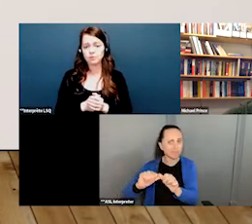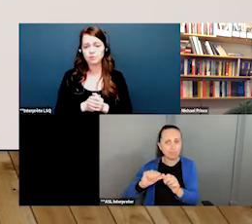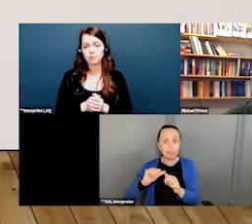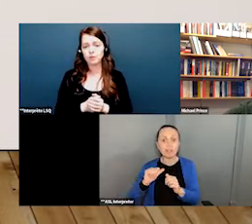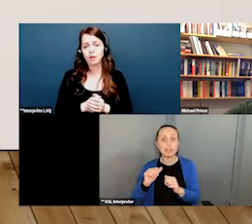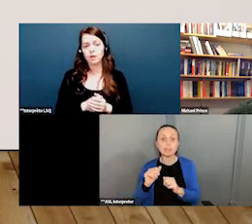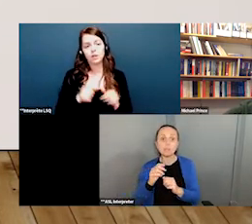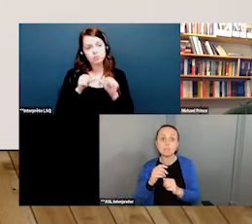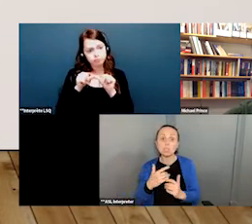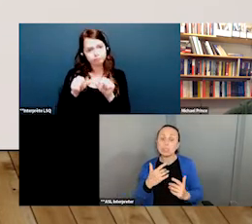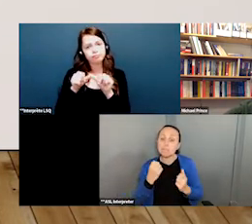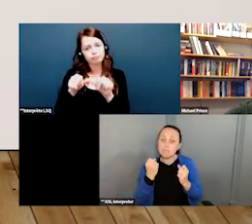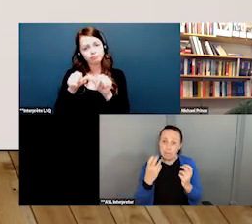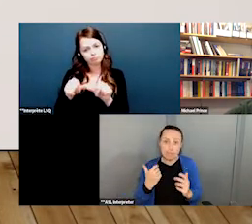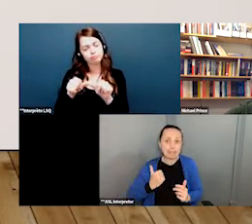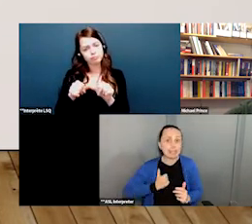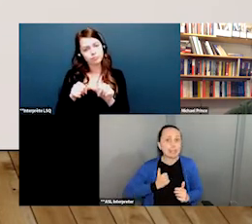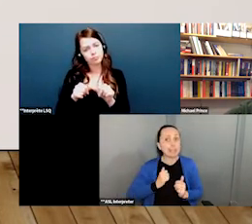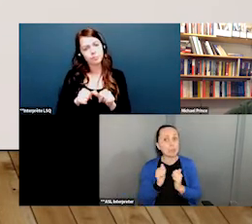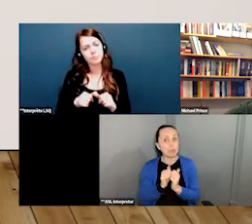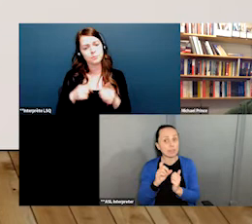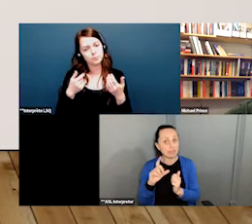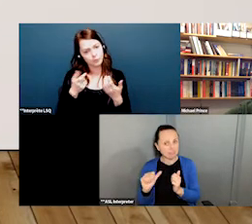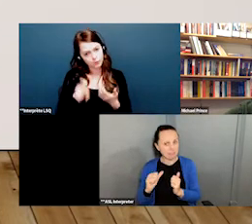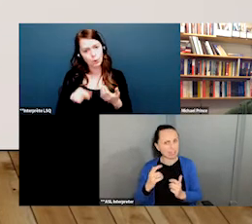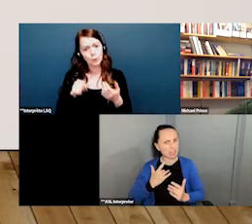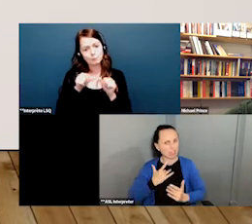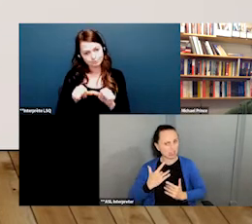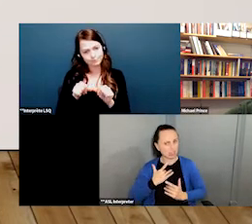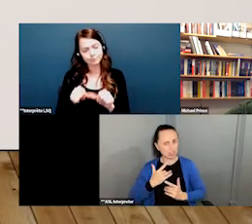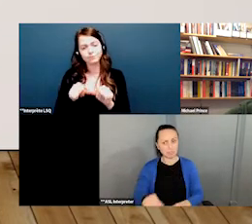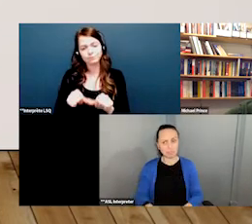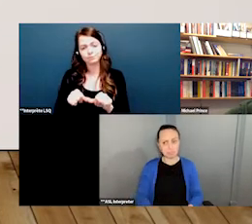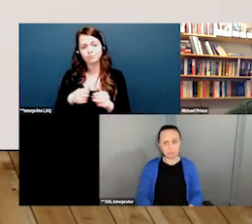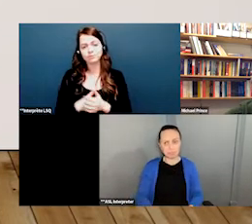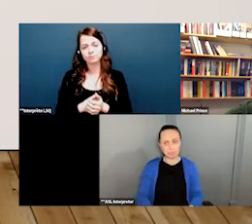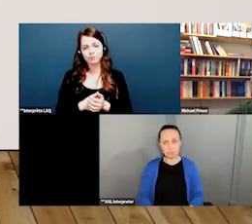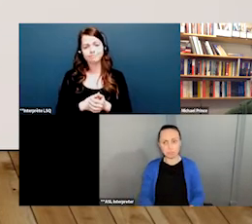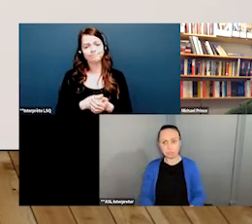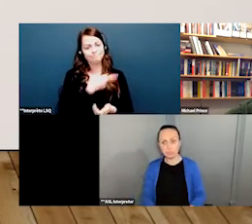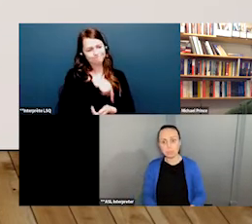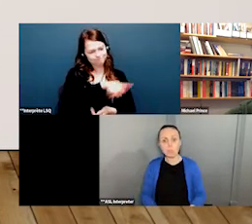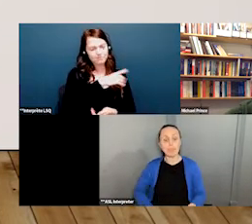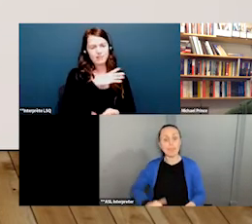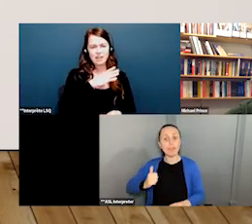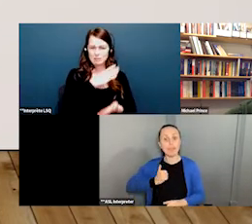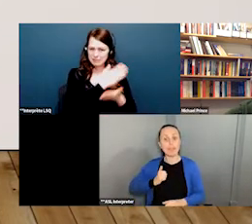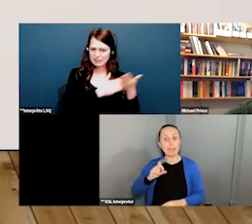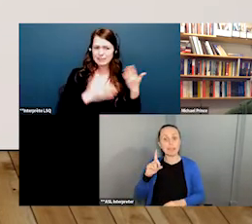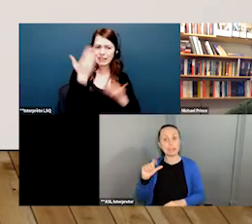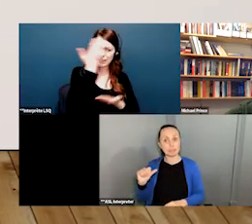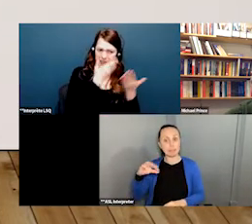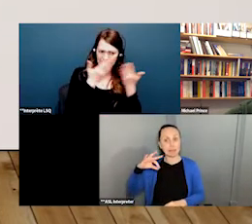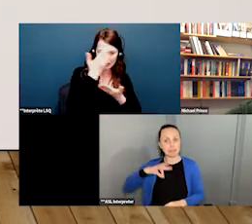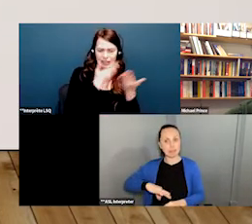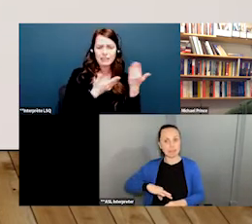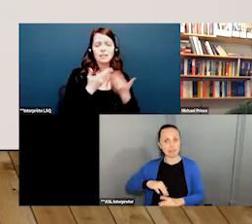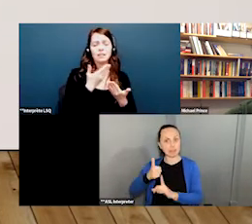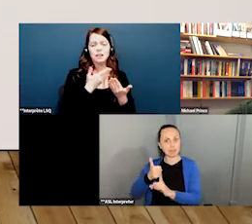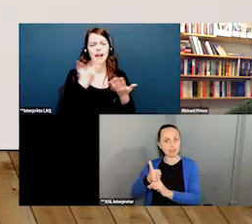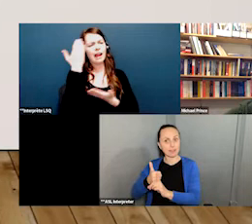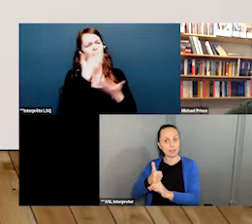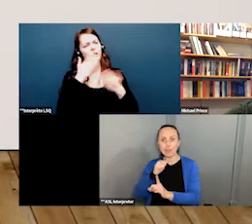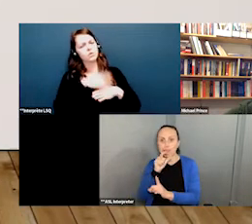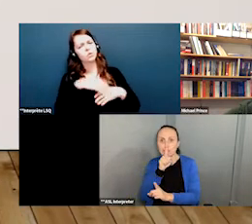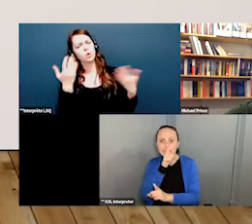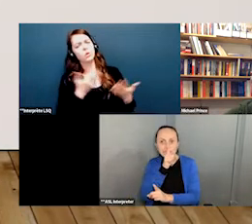some concern to many Canadians with disabilities and the advocacy movement was that the Canada Disability Benefit was not mentioned